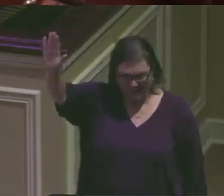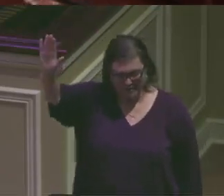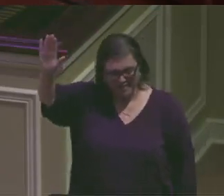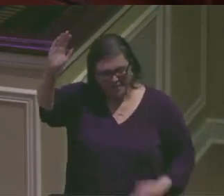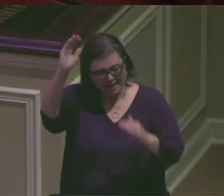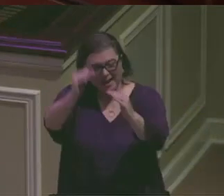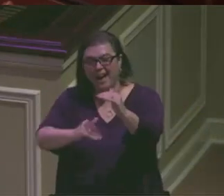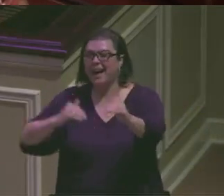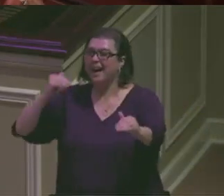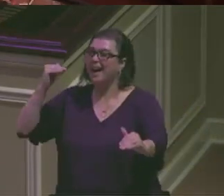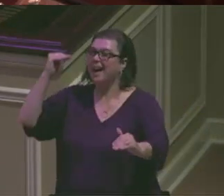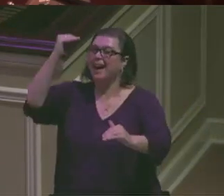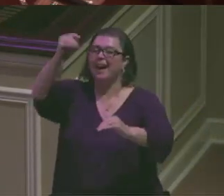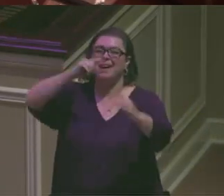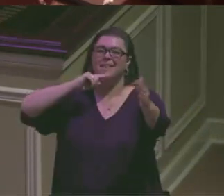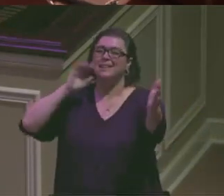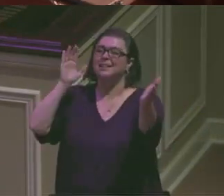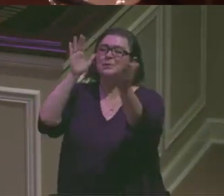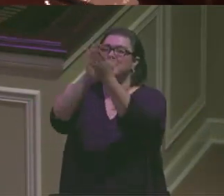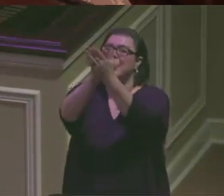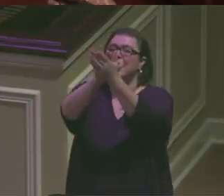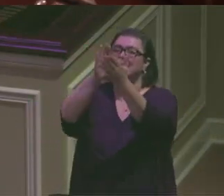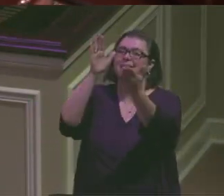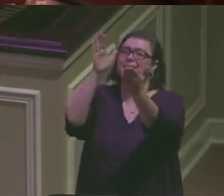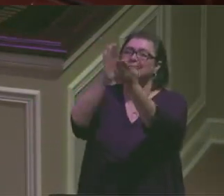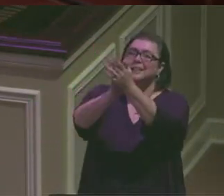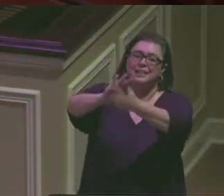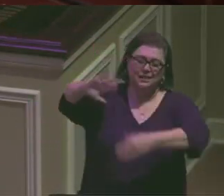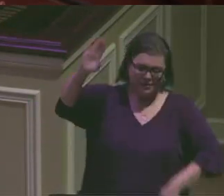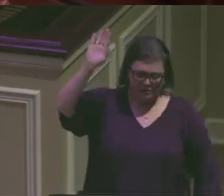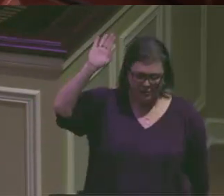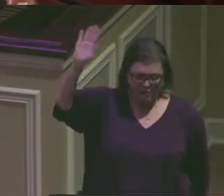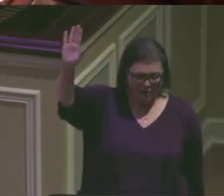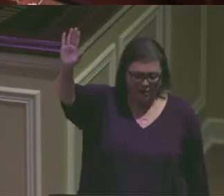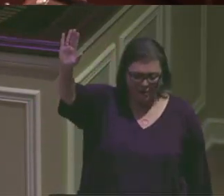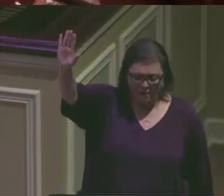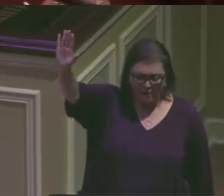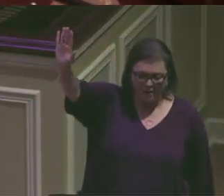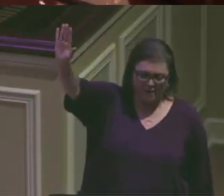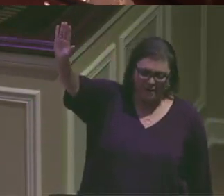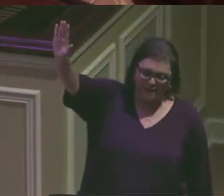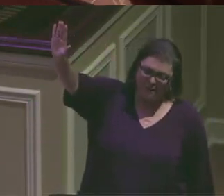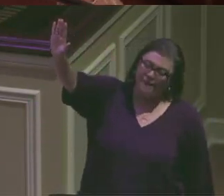yours. The highest praise is